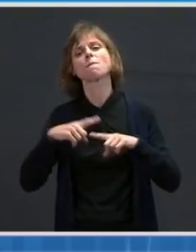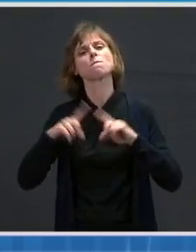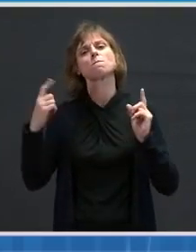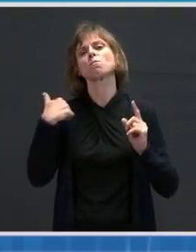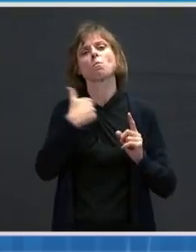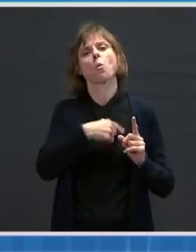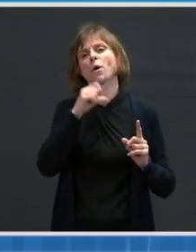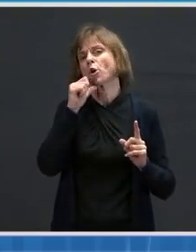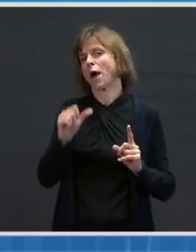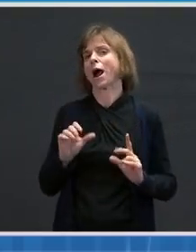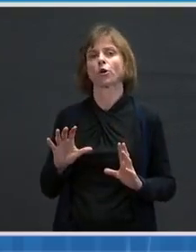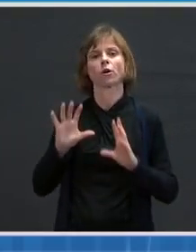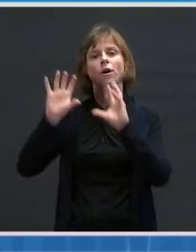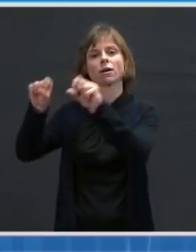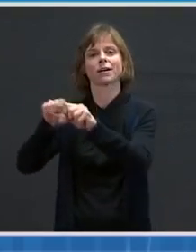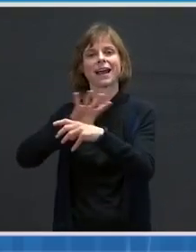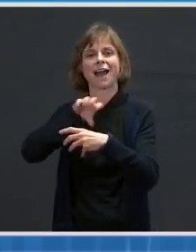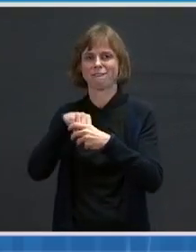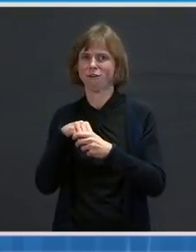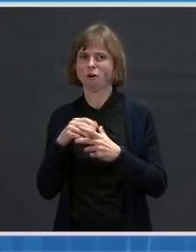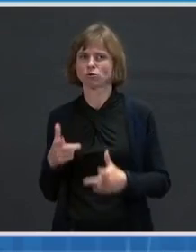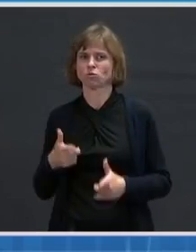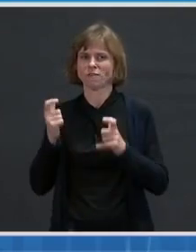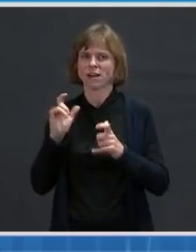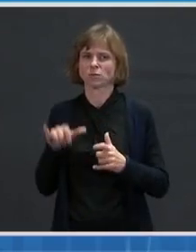too hastily. Next question.